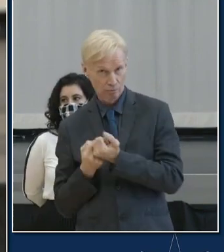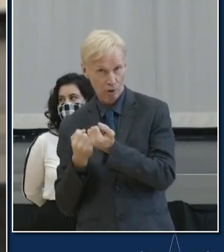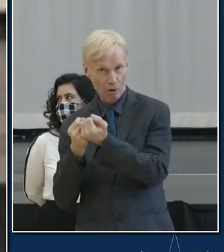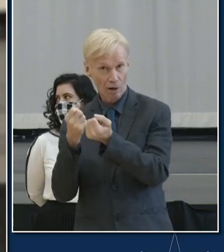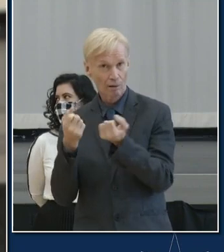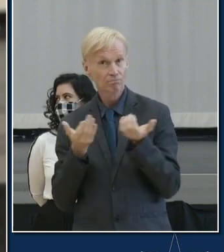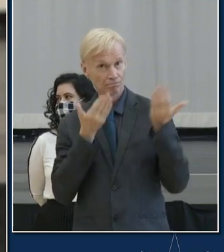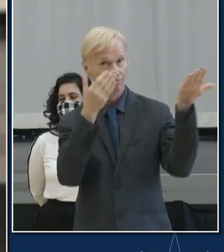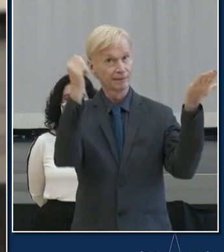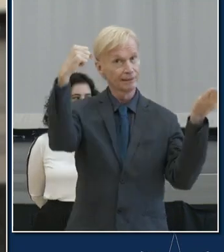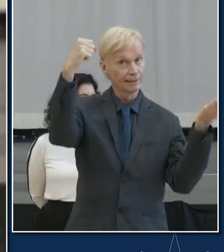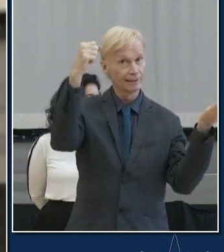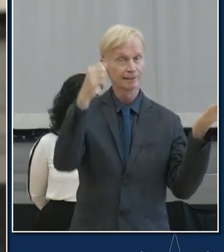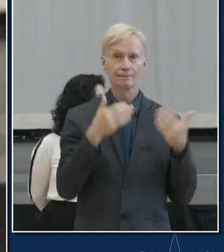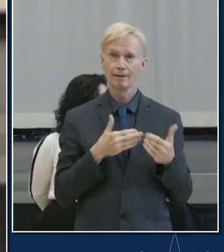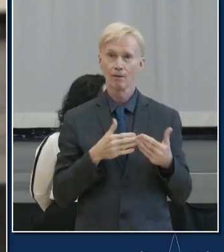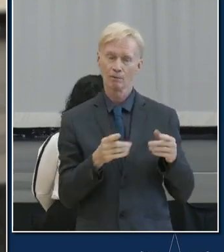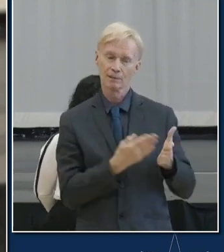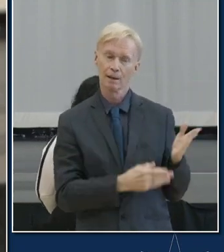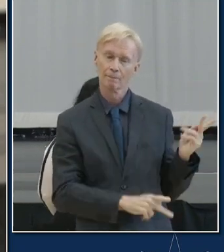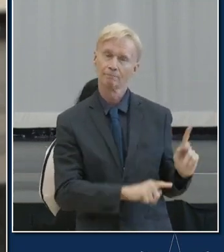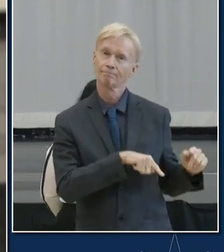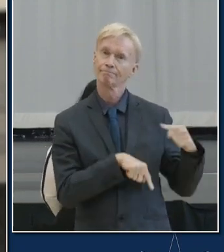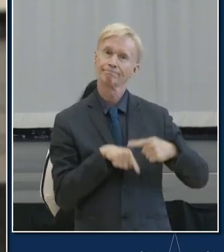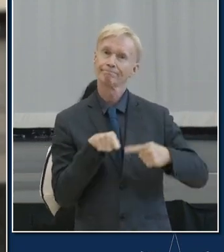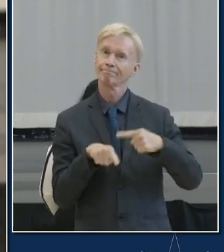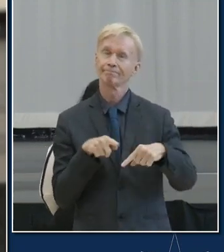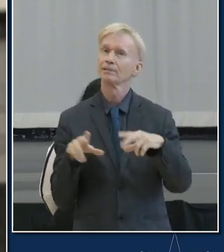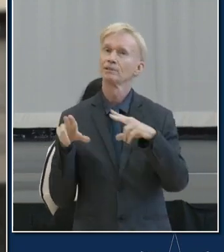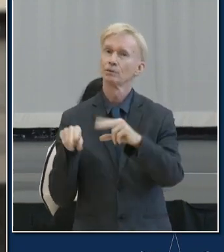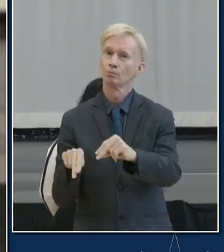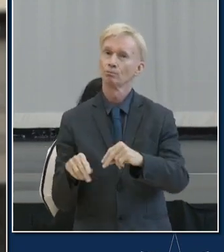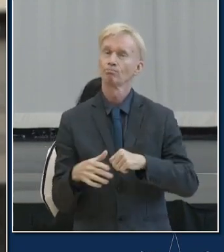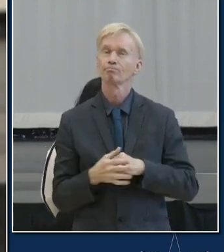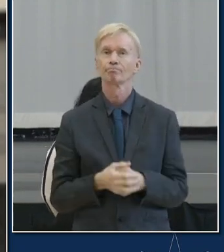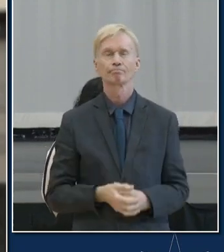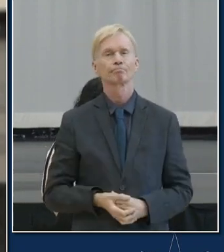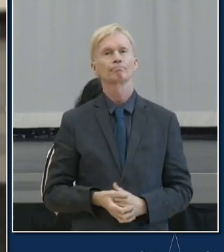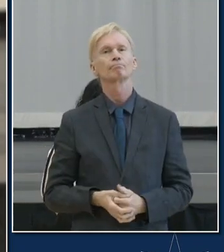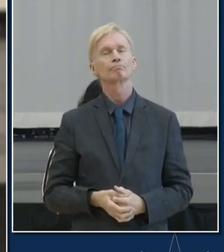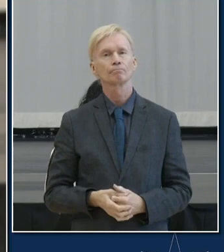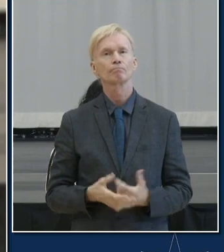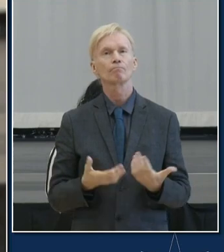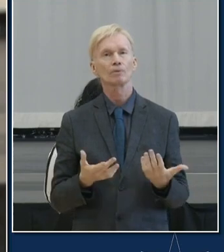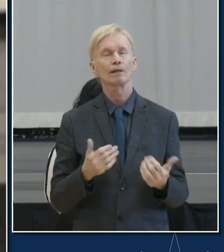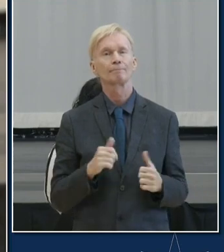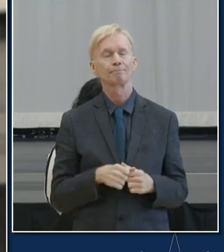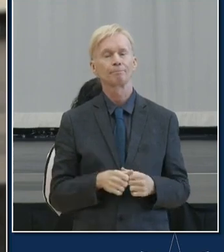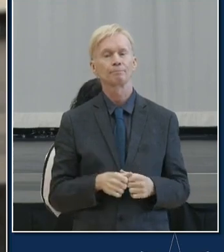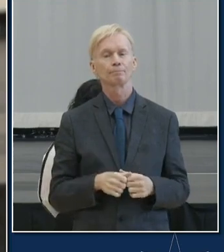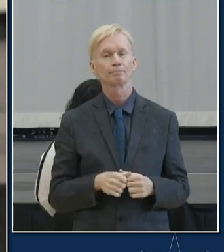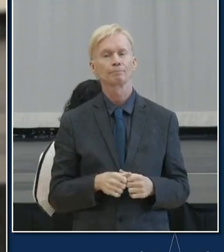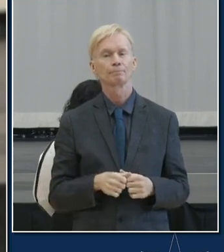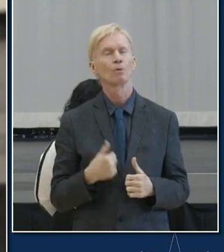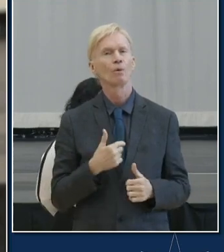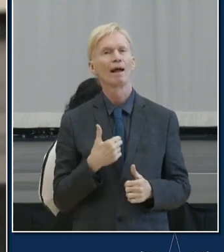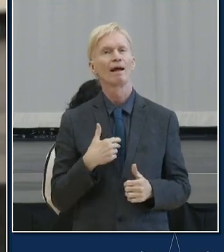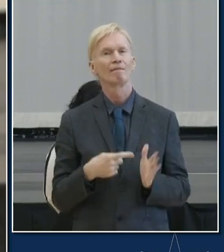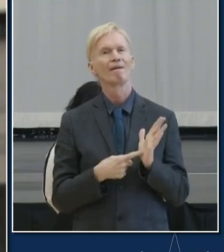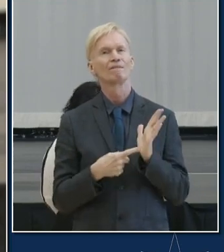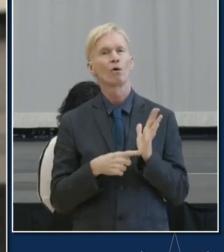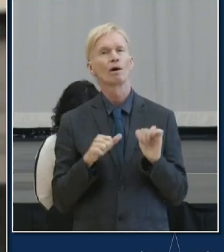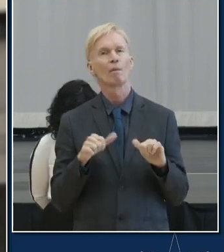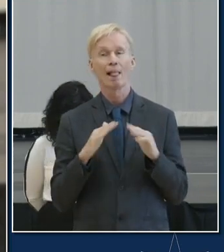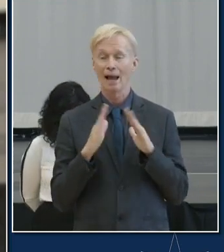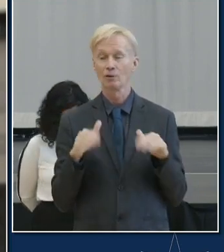even though their colleagues are against it? Well, what I know is that we have an affordable housing